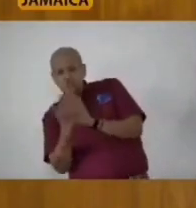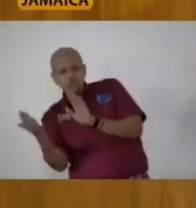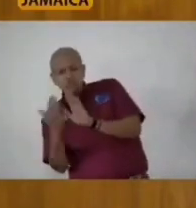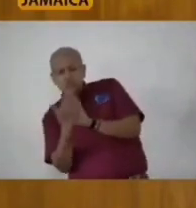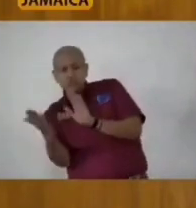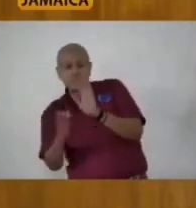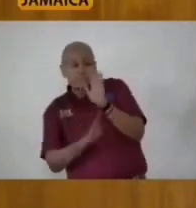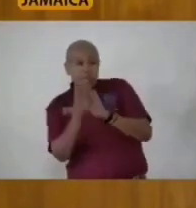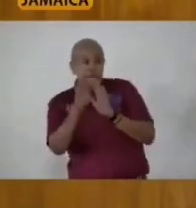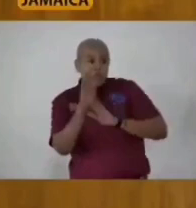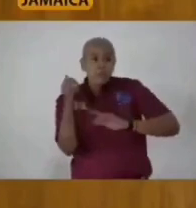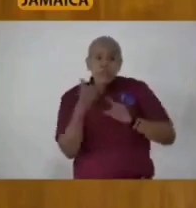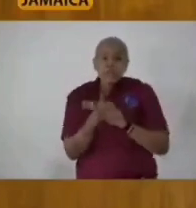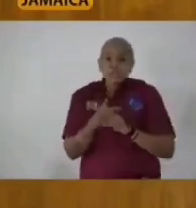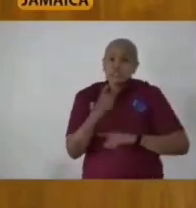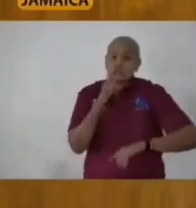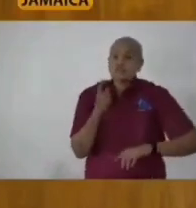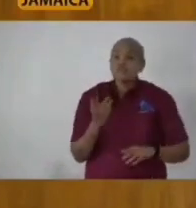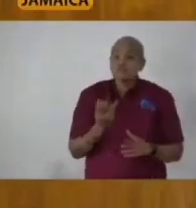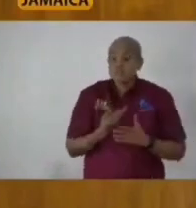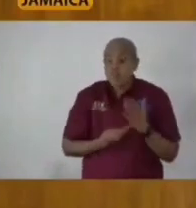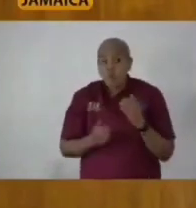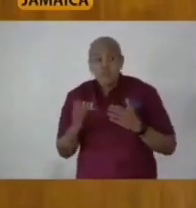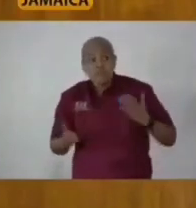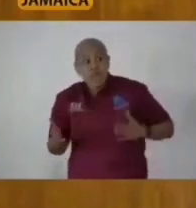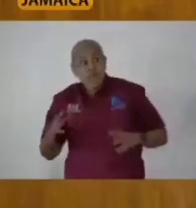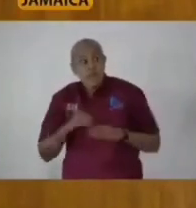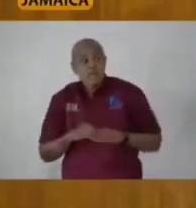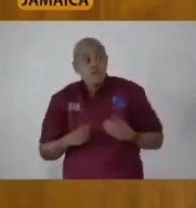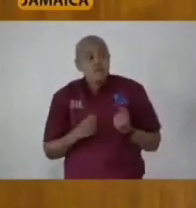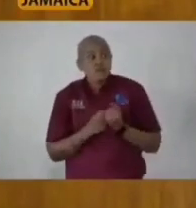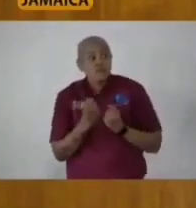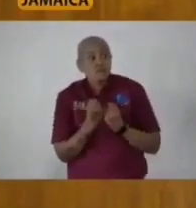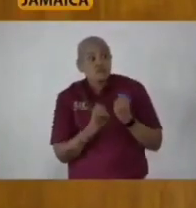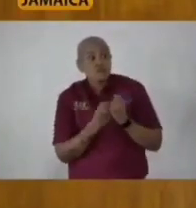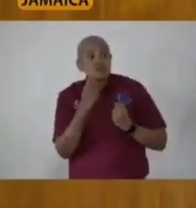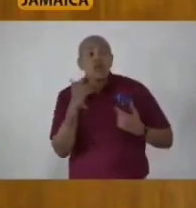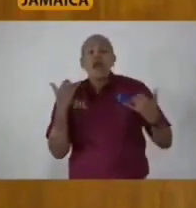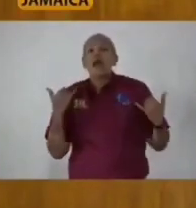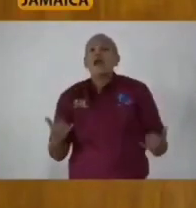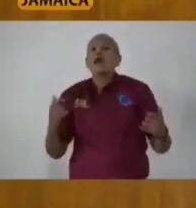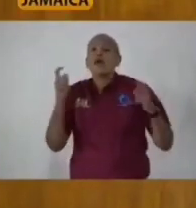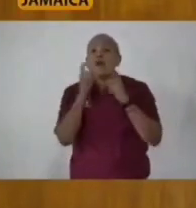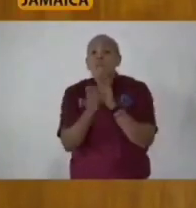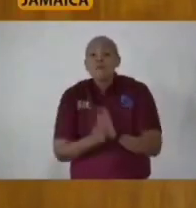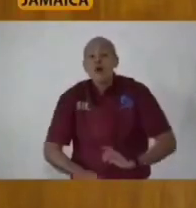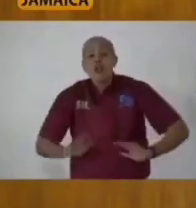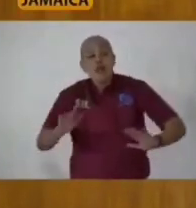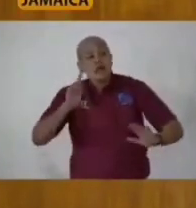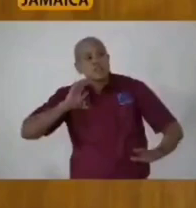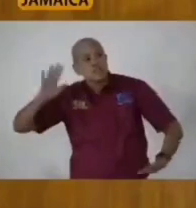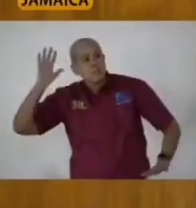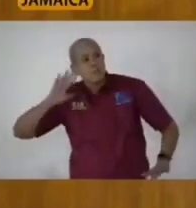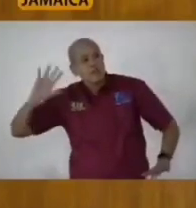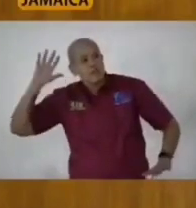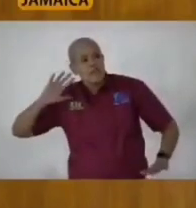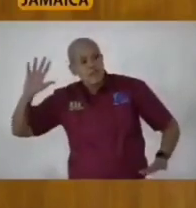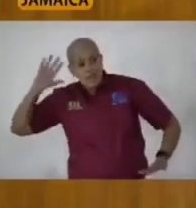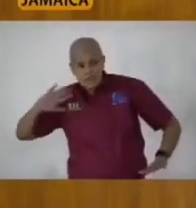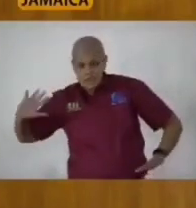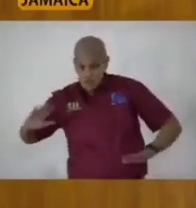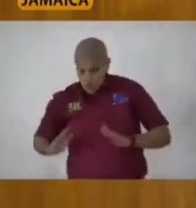done together, both sides were involved. And it modernized the previous chapter 3